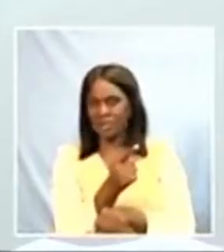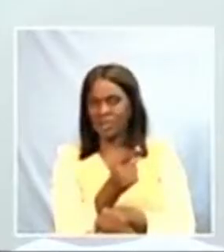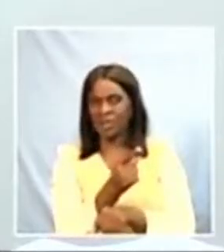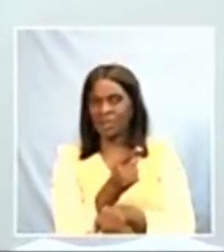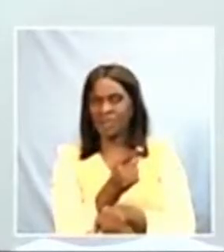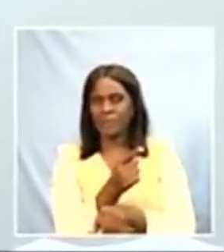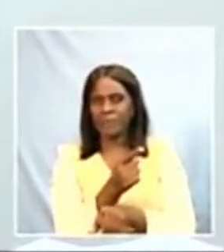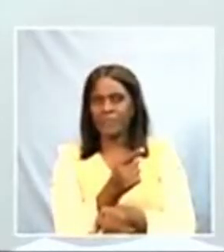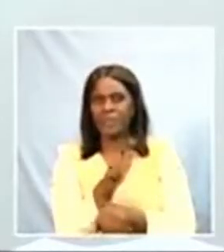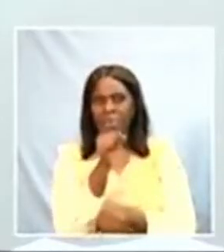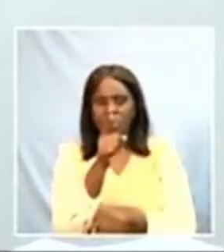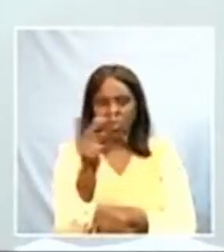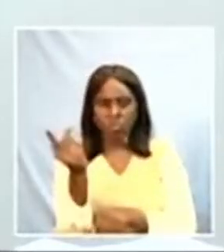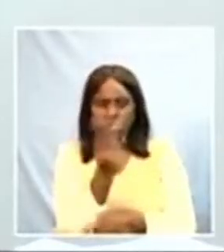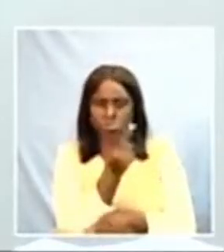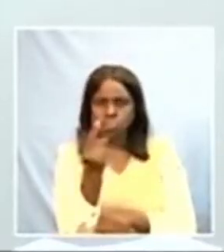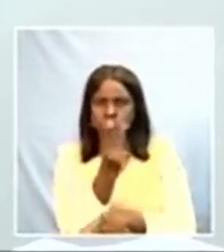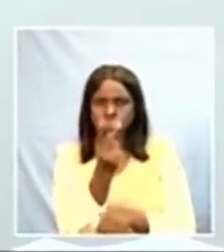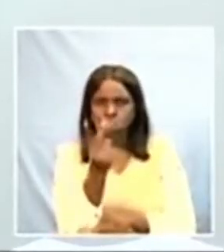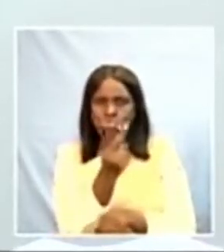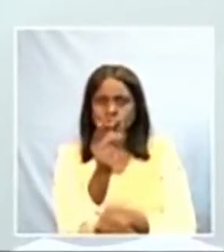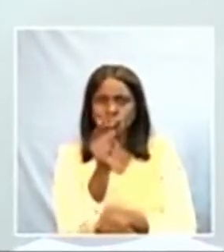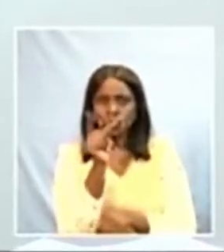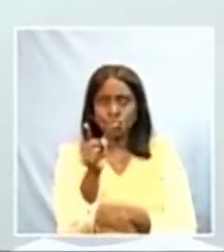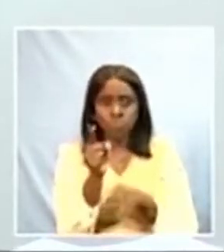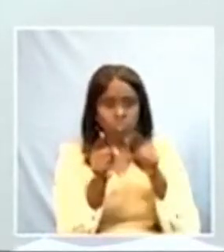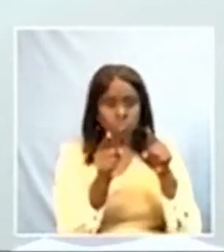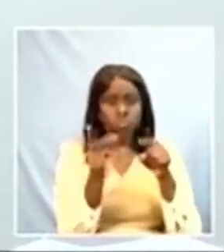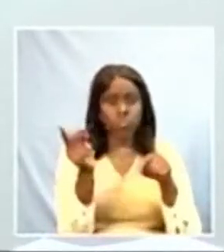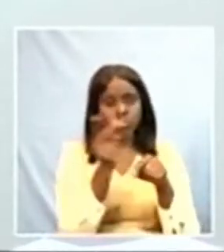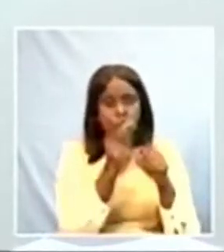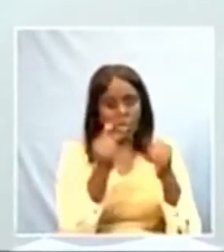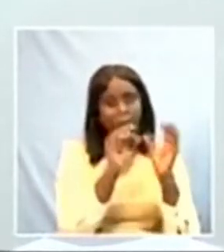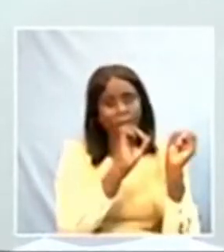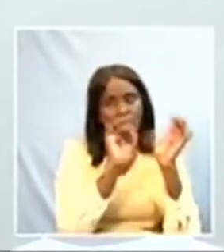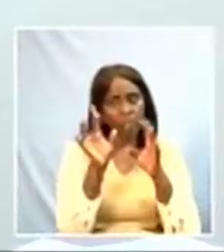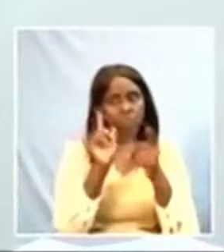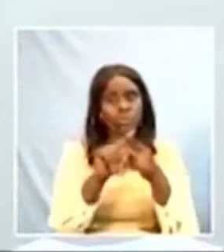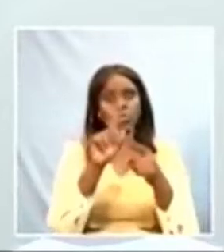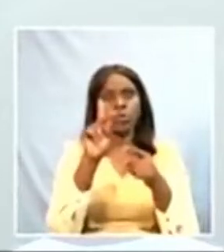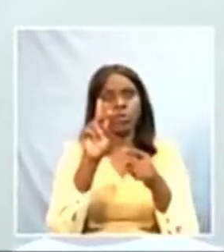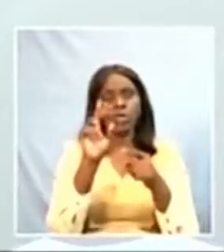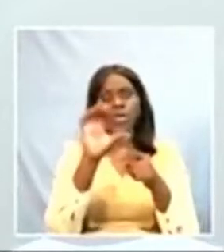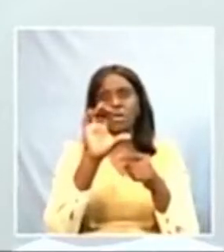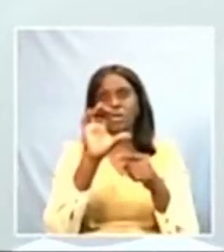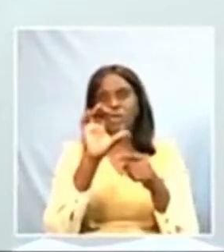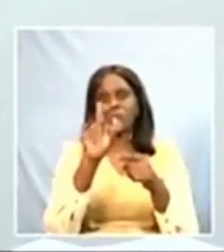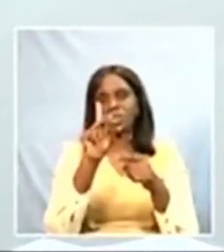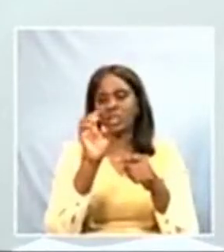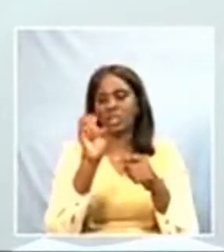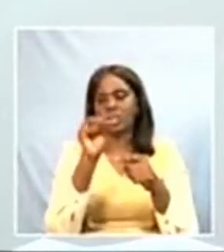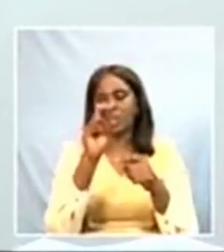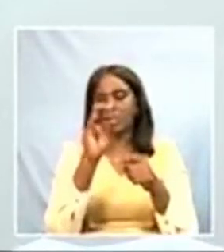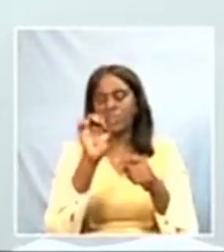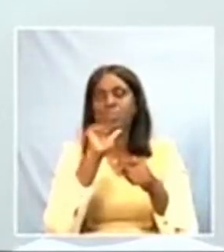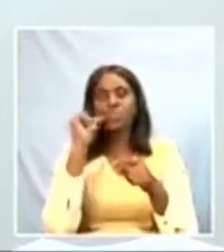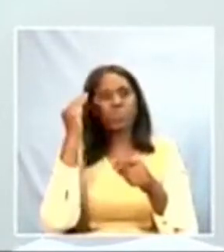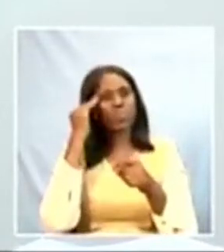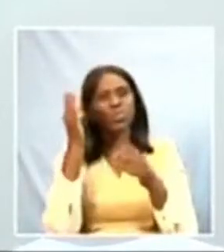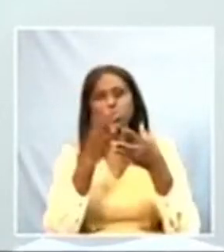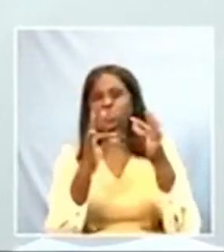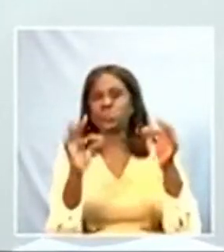You, the two of you have been taken now to Kembe. you don't know the story about